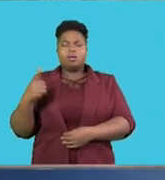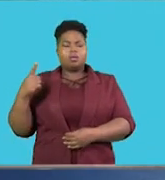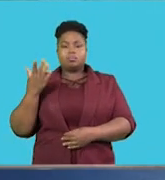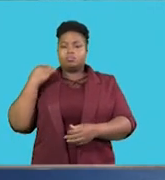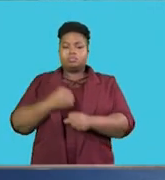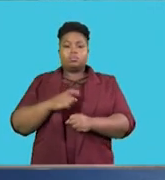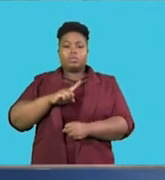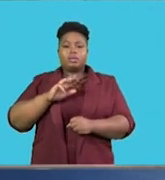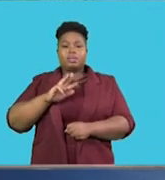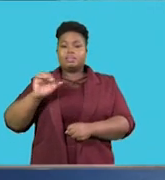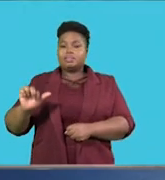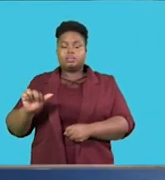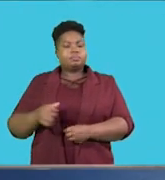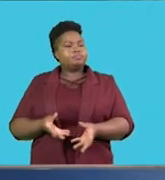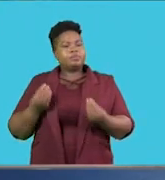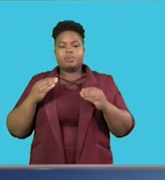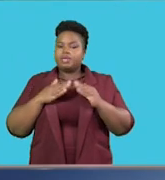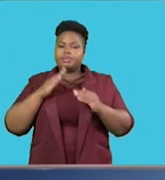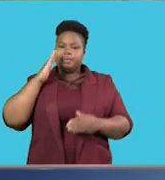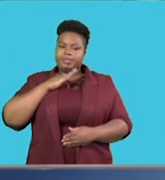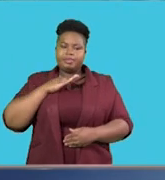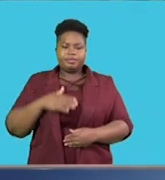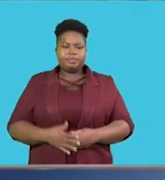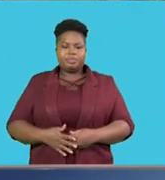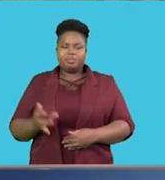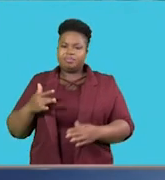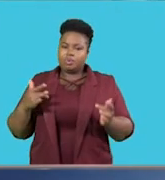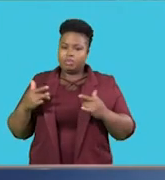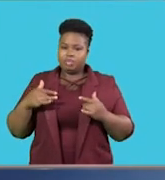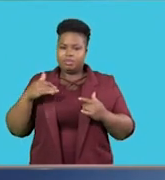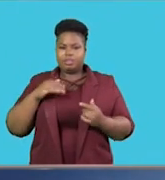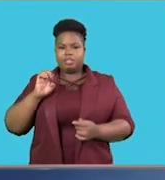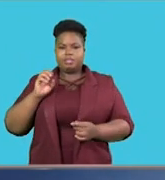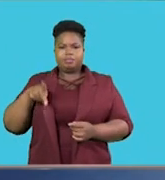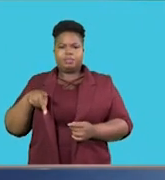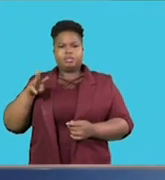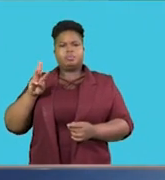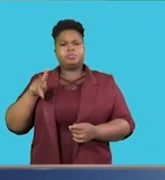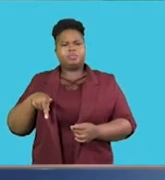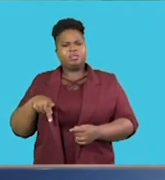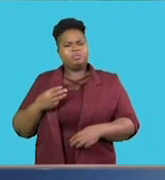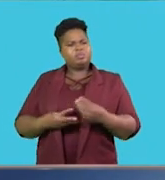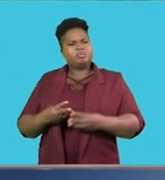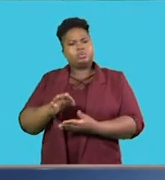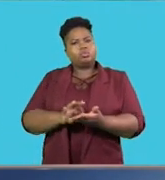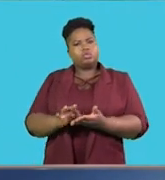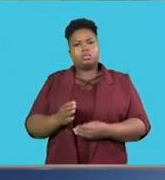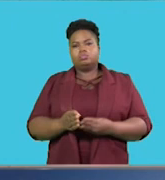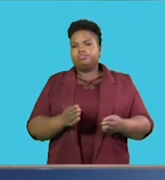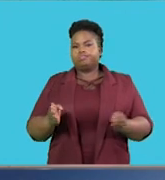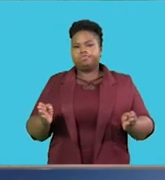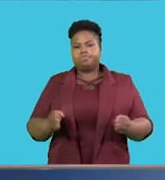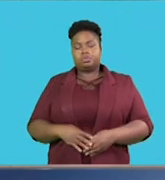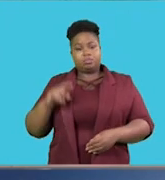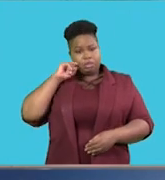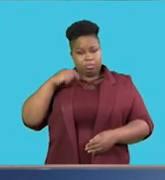1996 angayitholi nanamhlanje. Na I'm concerned ka di-EPWP tse etsiwang ka mesebetsi ya di-contract. Ka